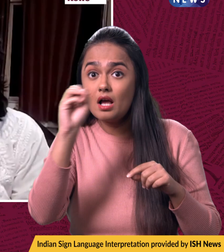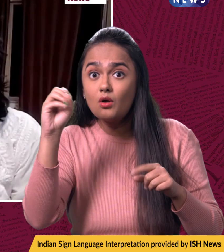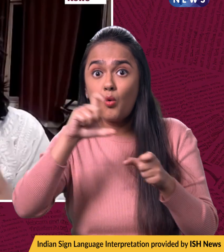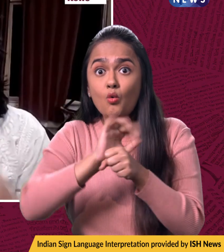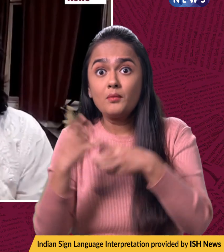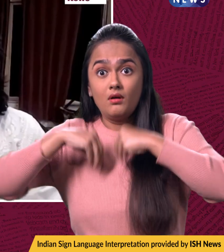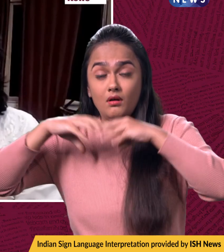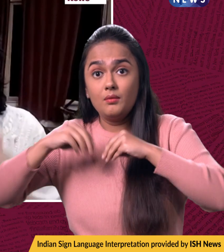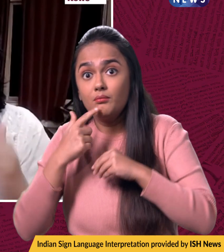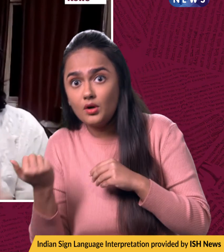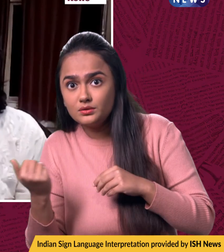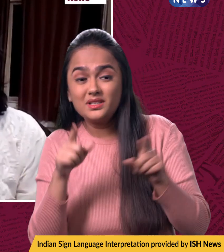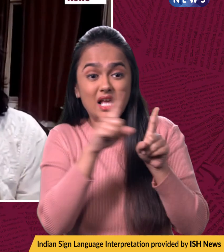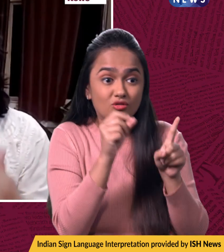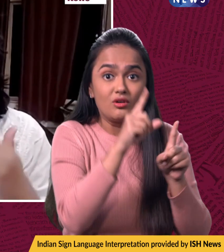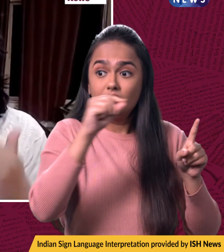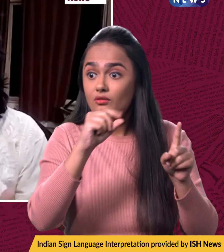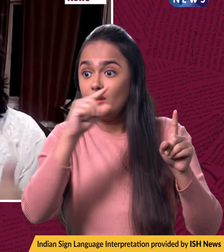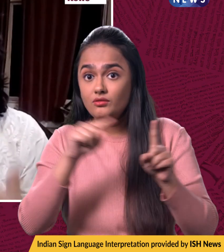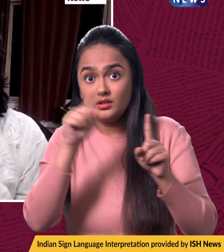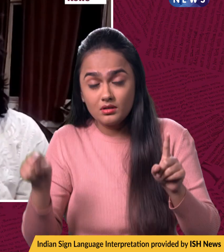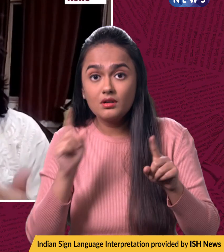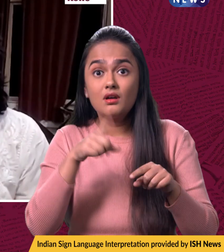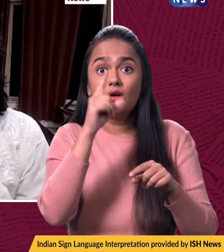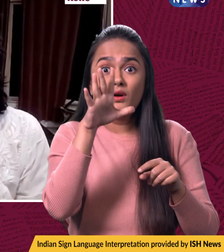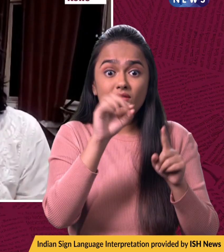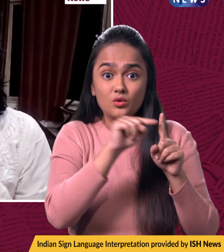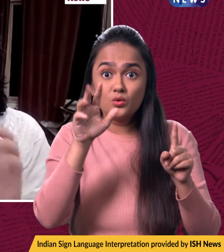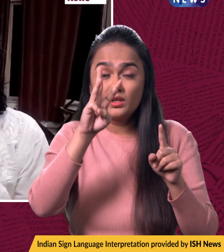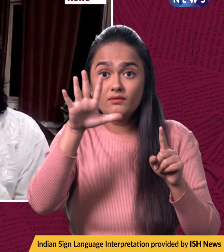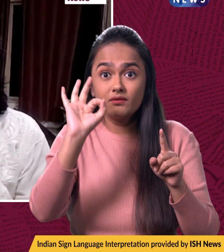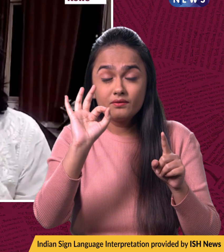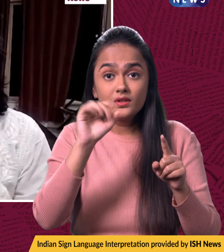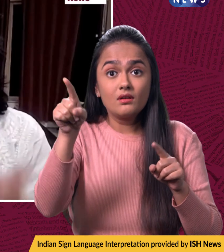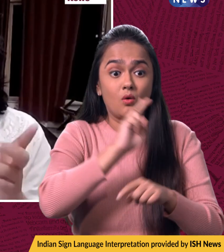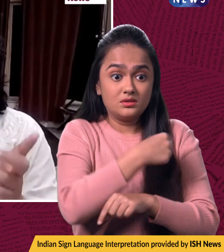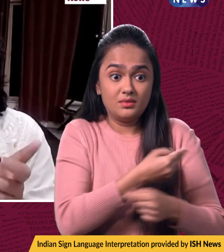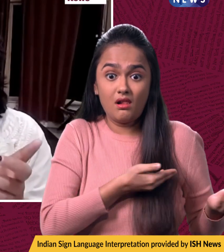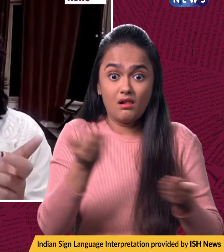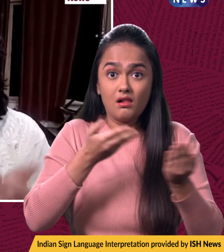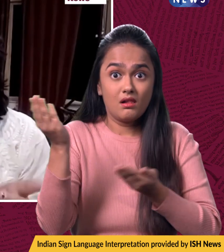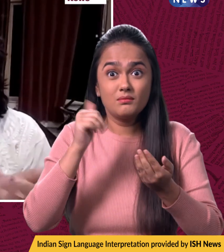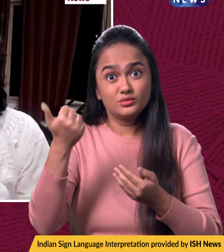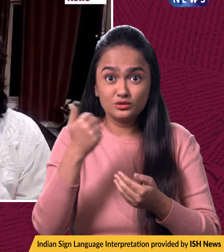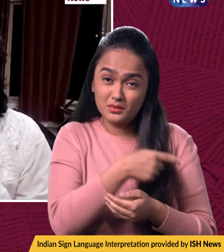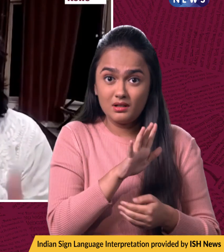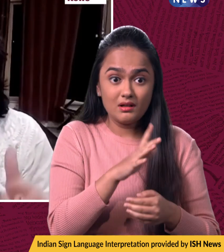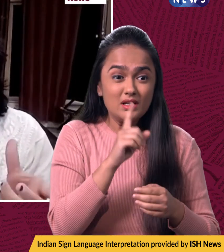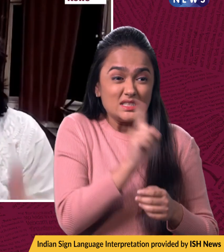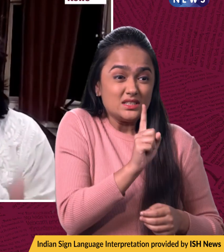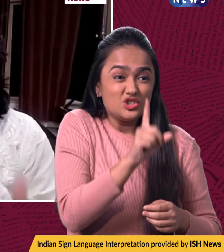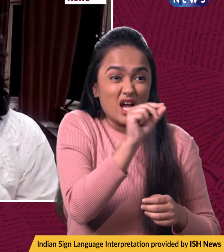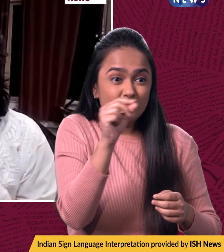Omicron cases. There could be 125 to 350 hospitalizations for every 100 that took